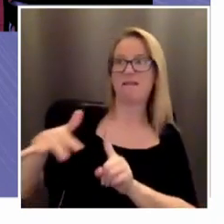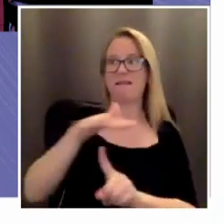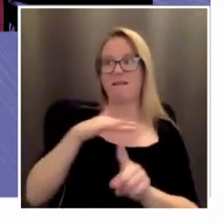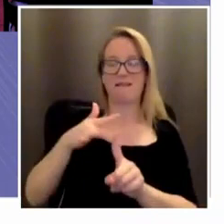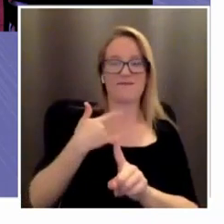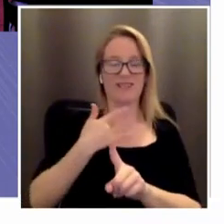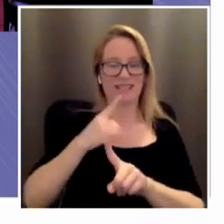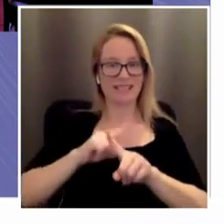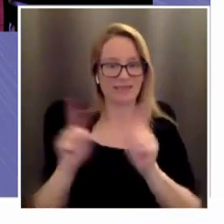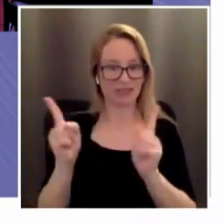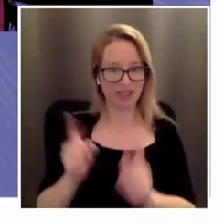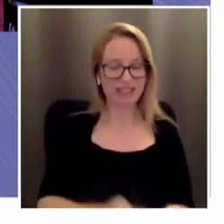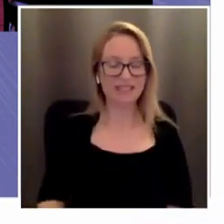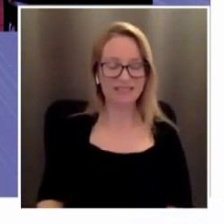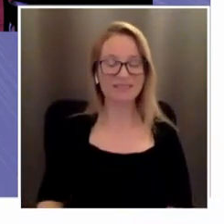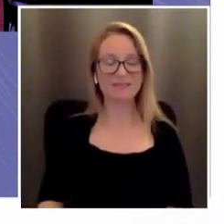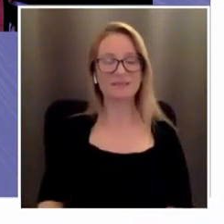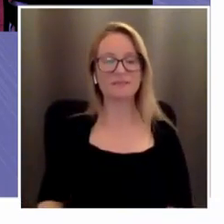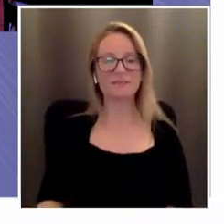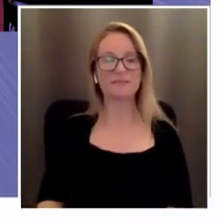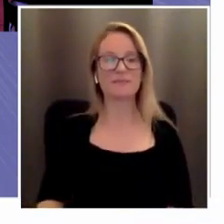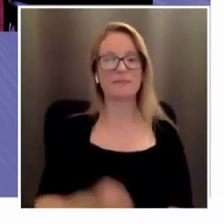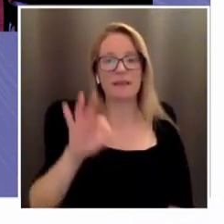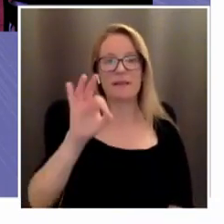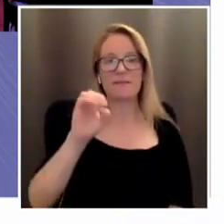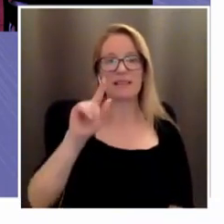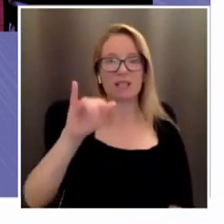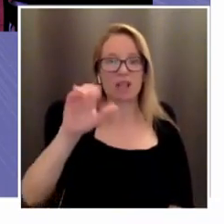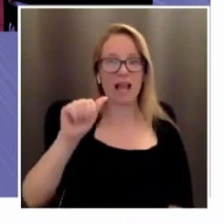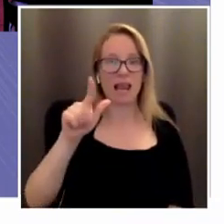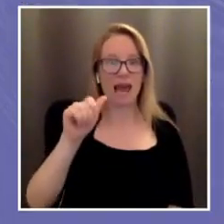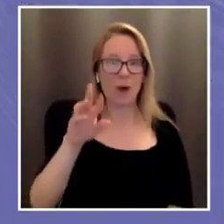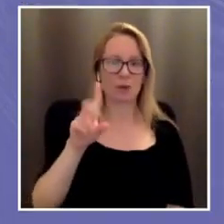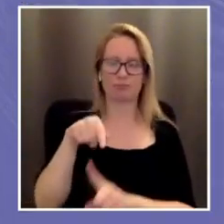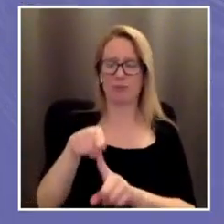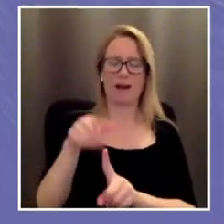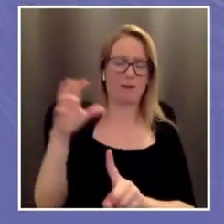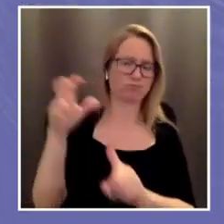different. And Felicia Loud killed it.